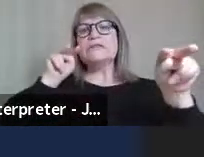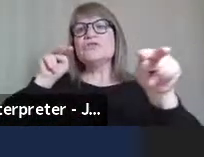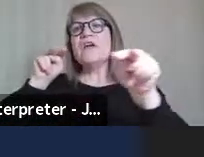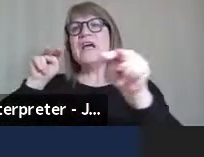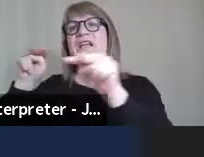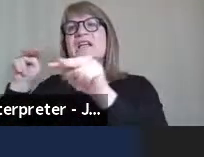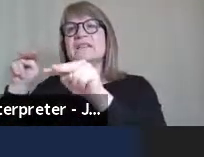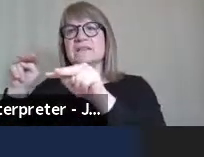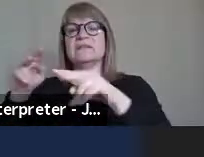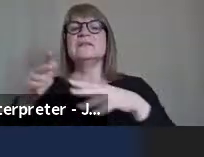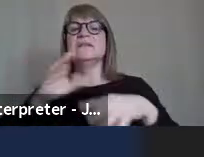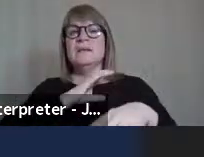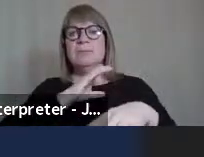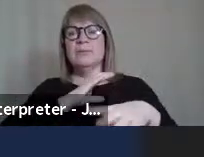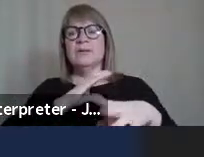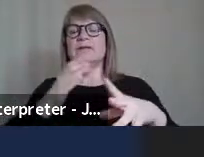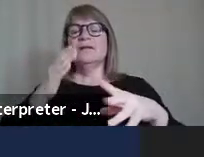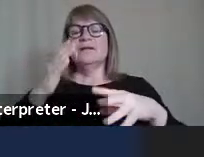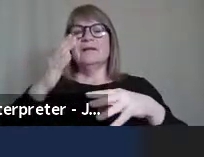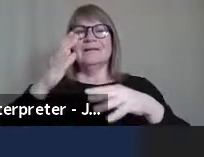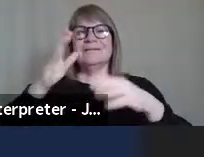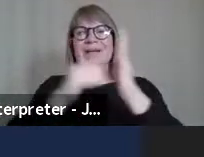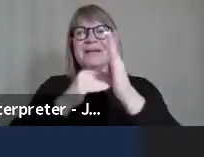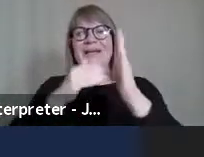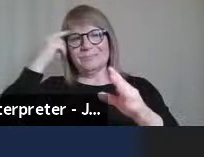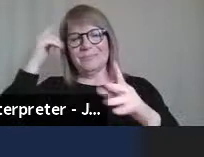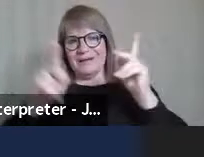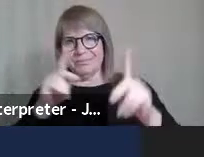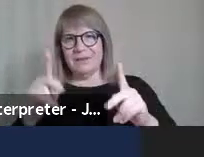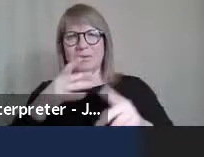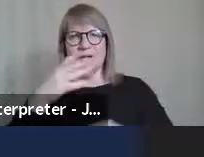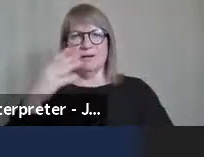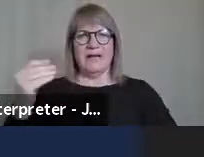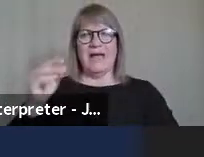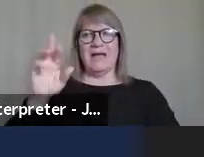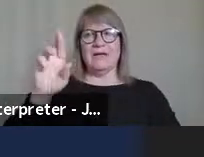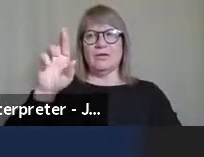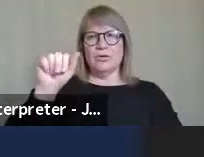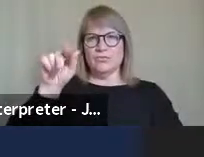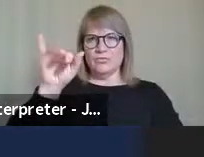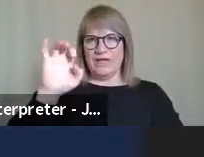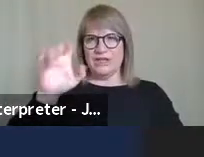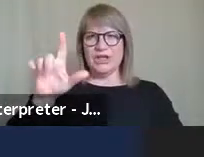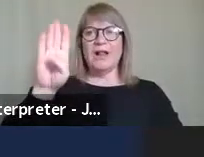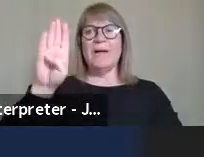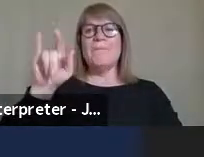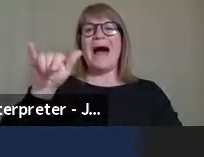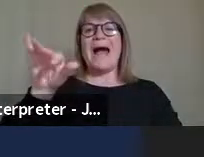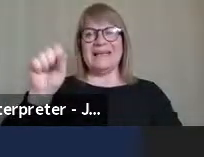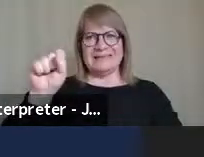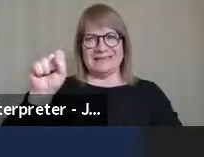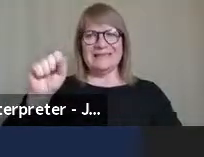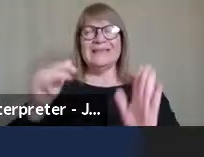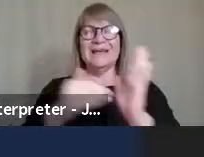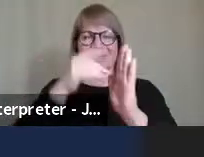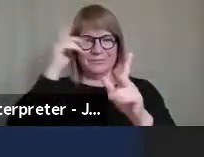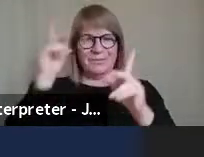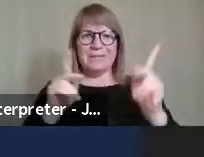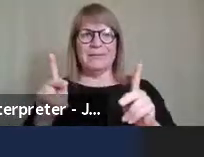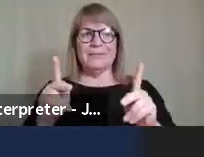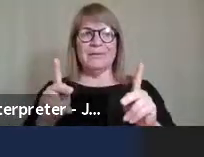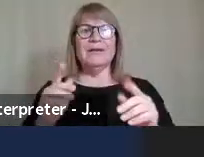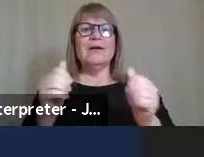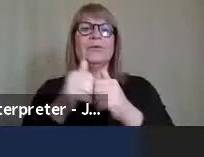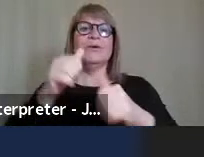implicit and explicit racial biases um but thinking about those in the context of science and medical research and clinical